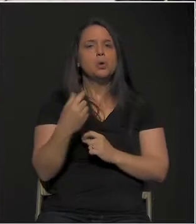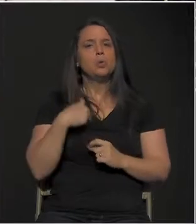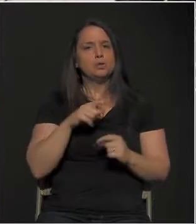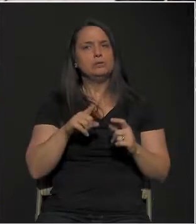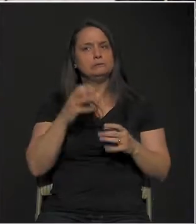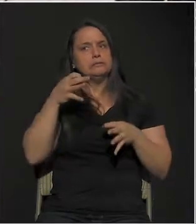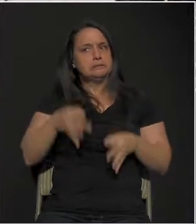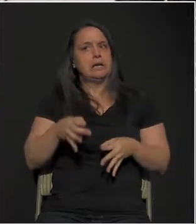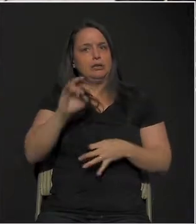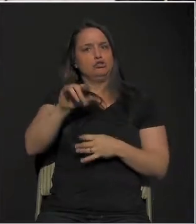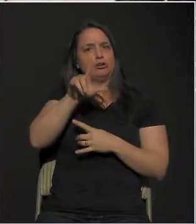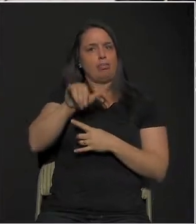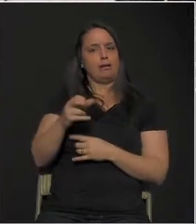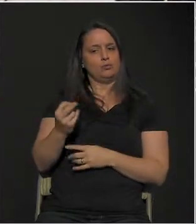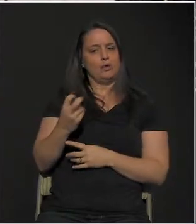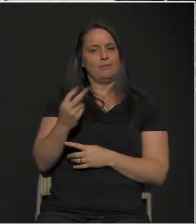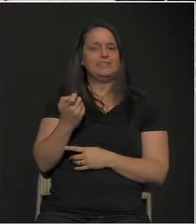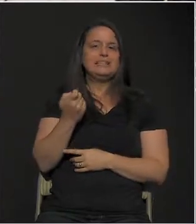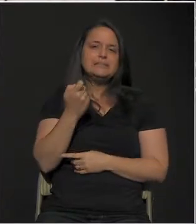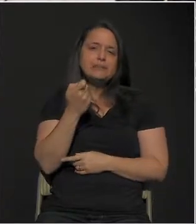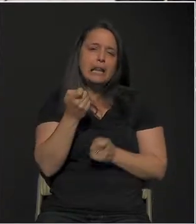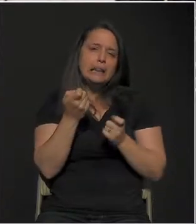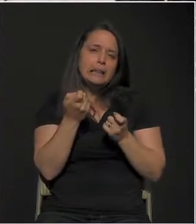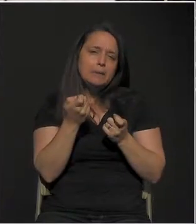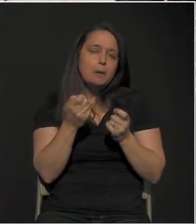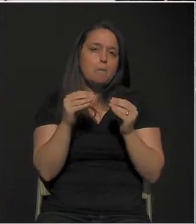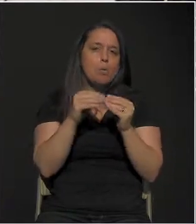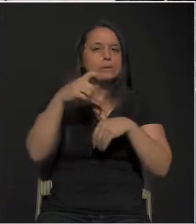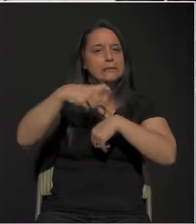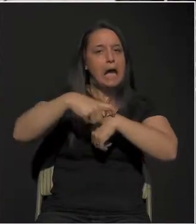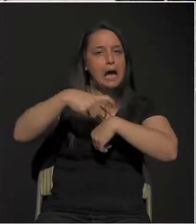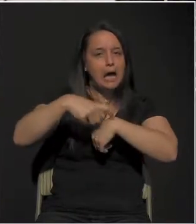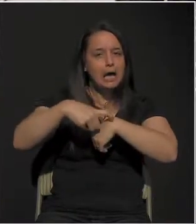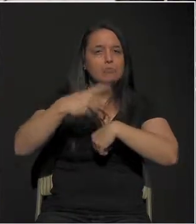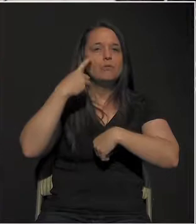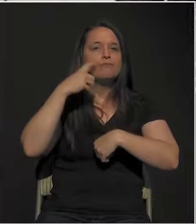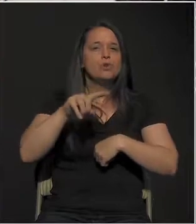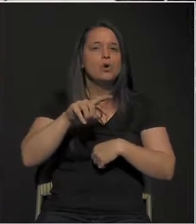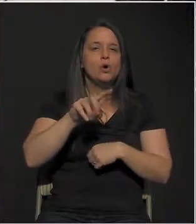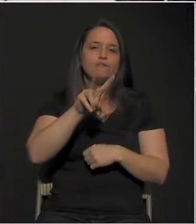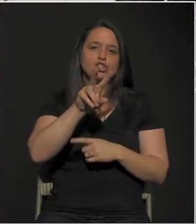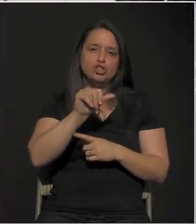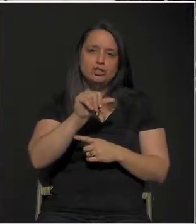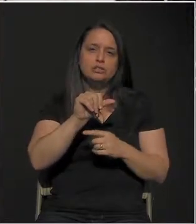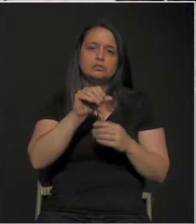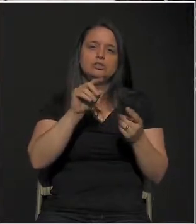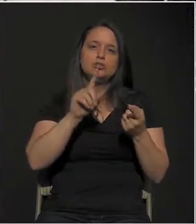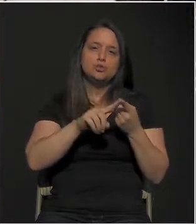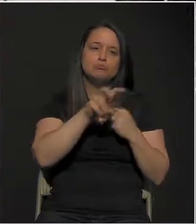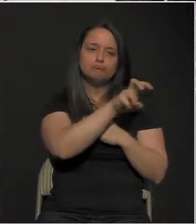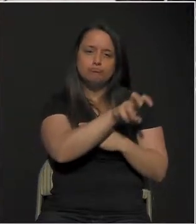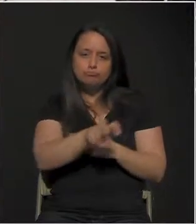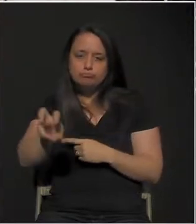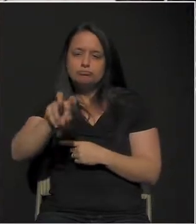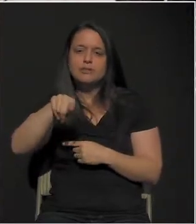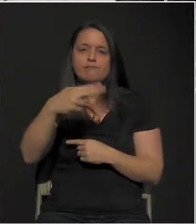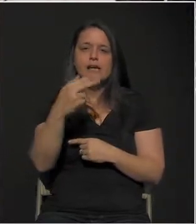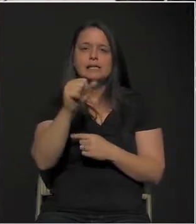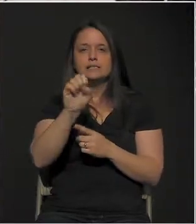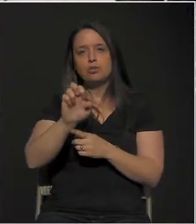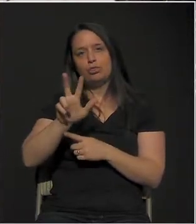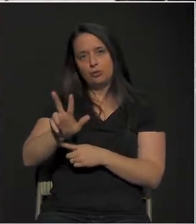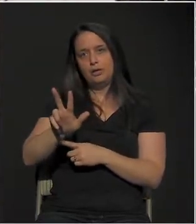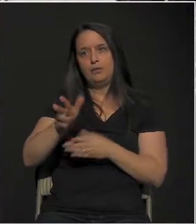12th date. It kind of, hopefully, it gives, you know, time for the Commonwealth to move into phase three, which will allow us to move into phase